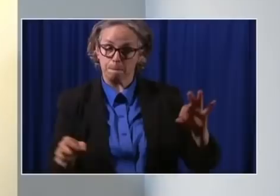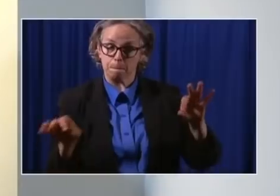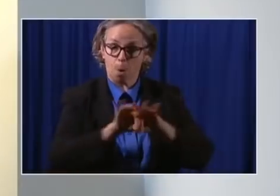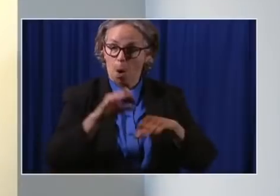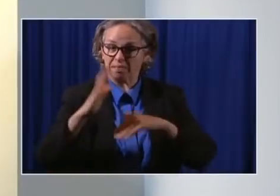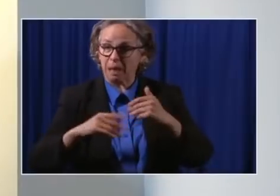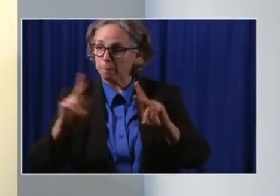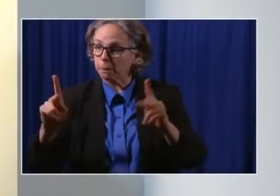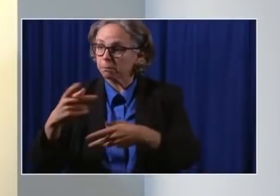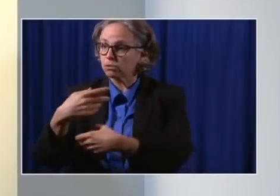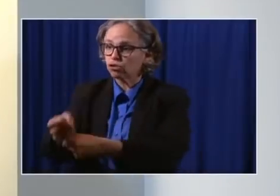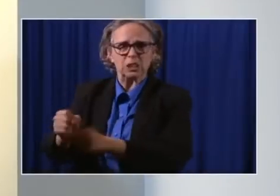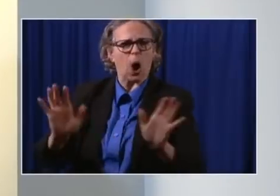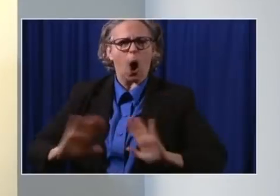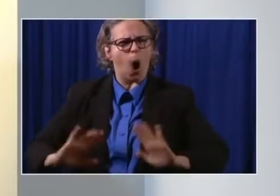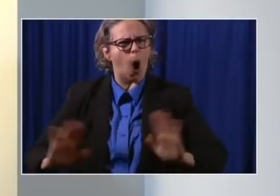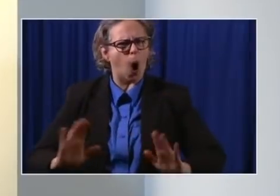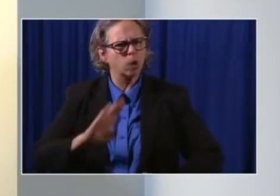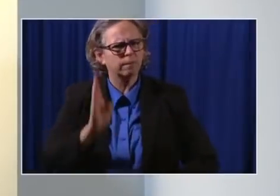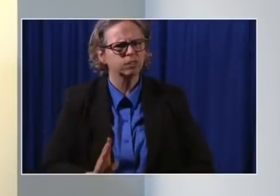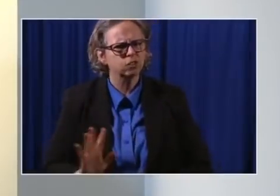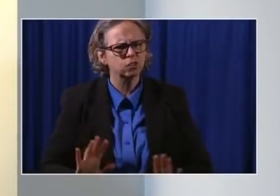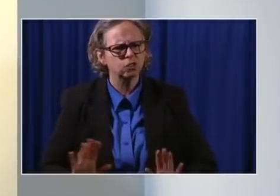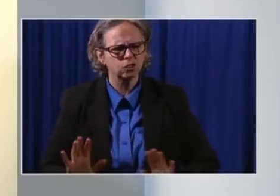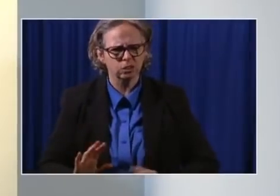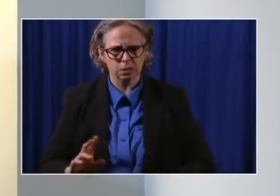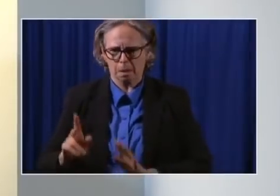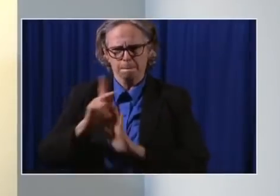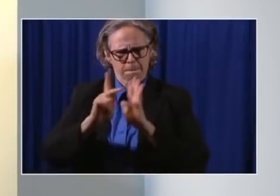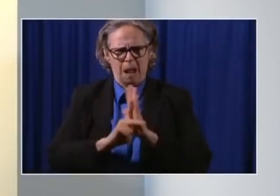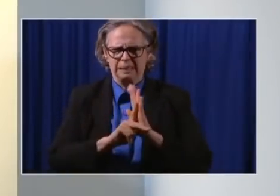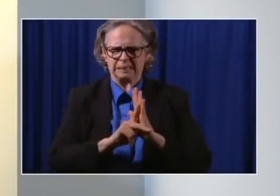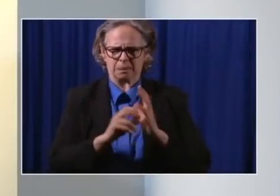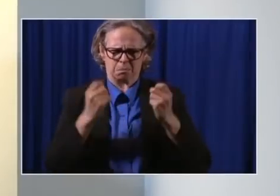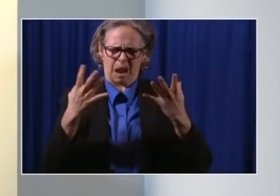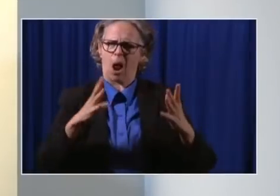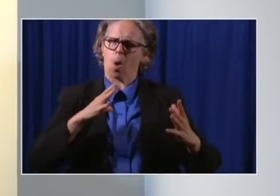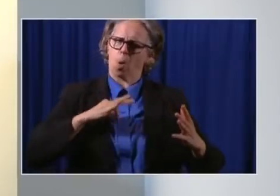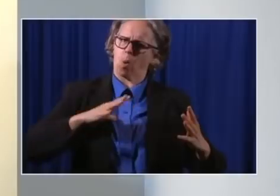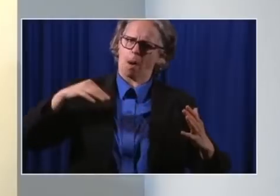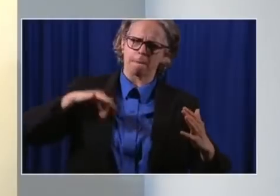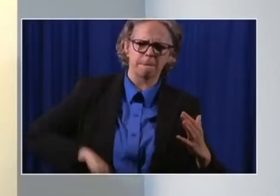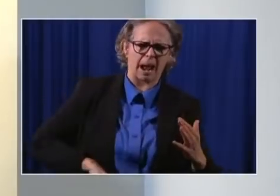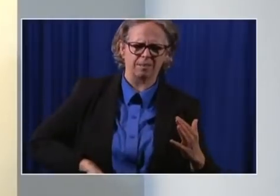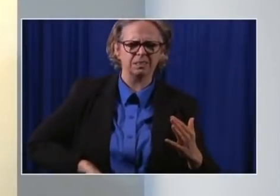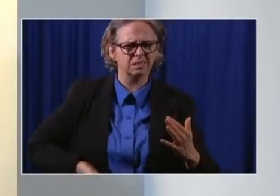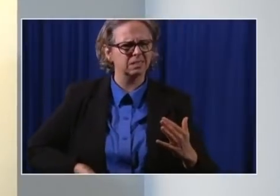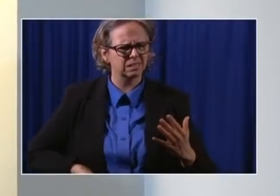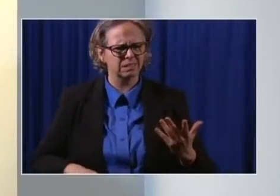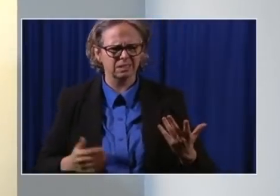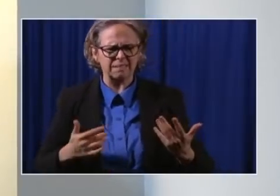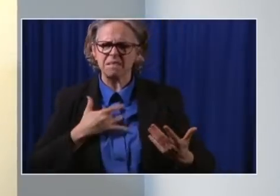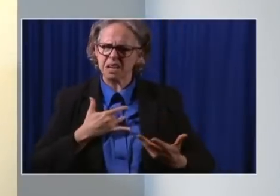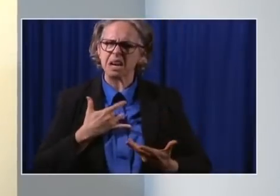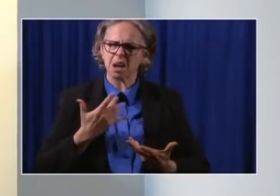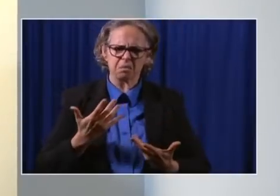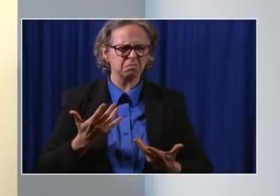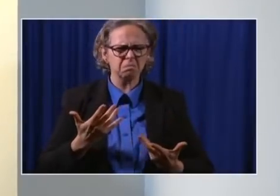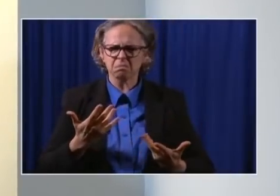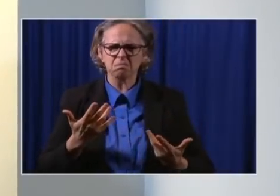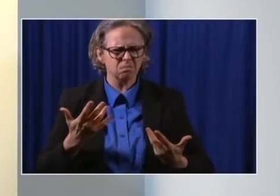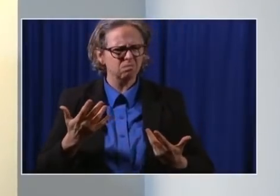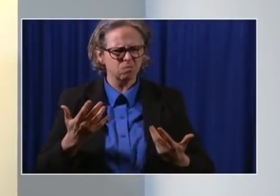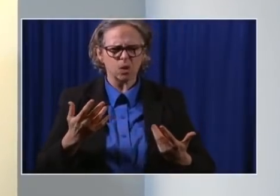violated. There are plenty of good things in the bill. I checked with the PUCO this morning about the fact that it would lower prices for